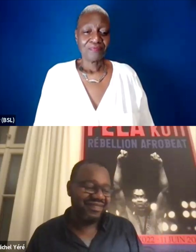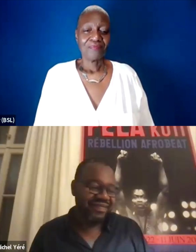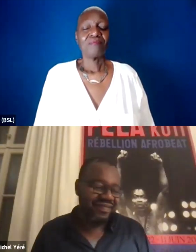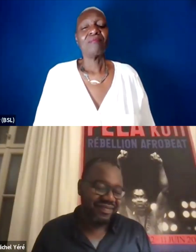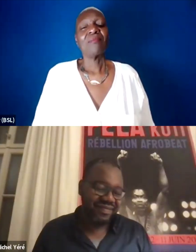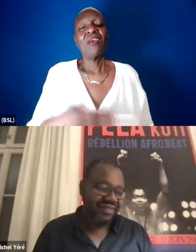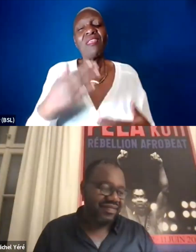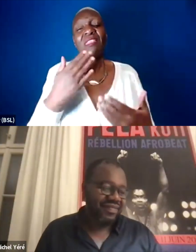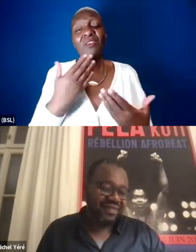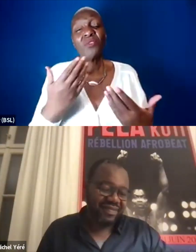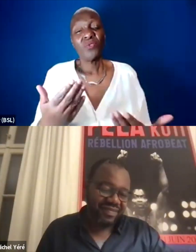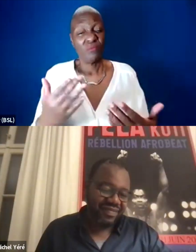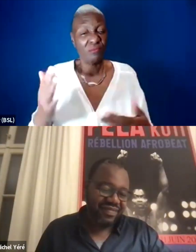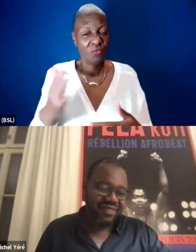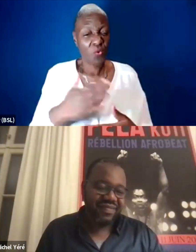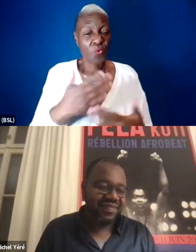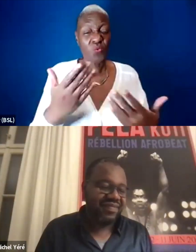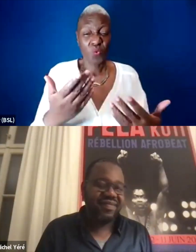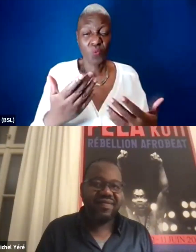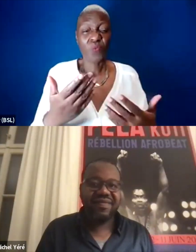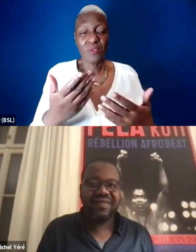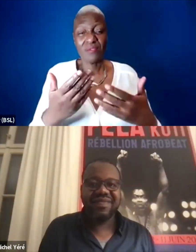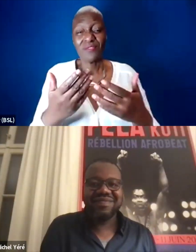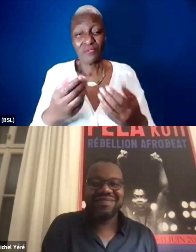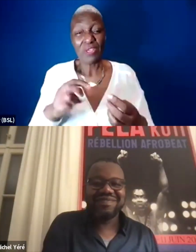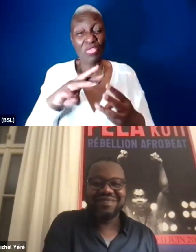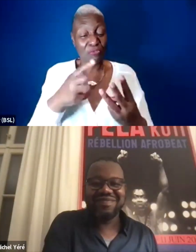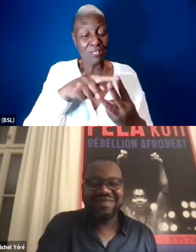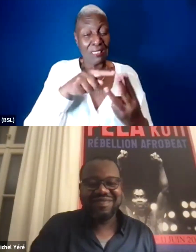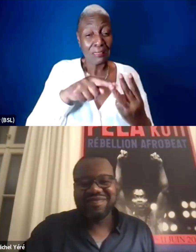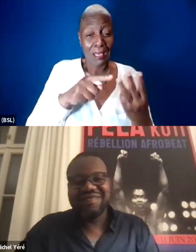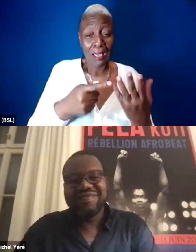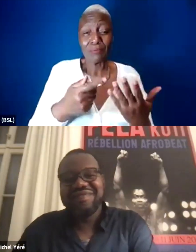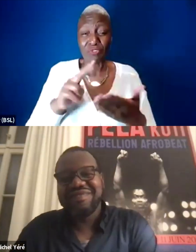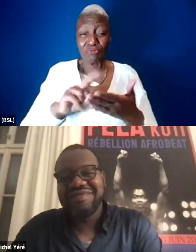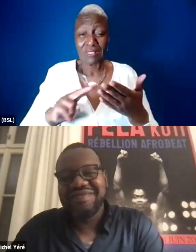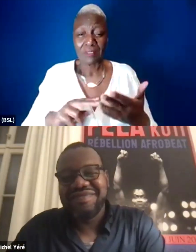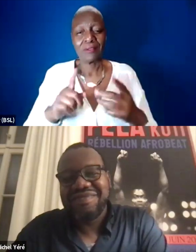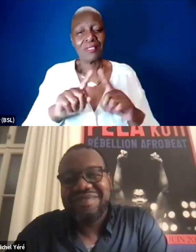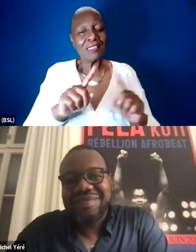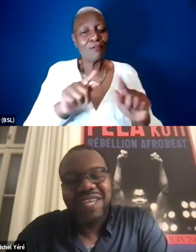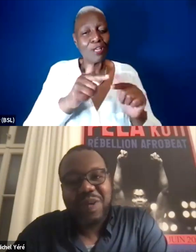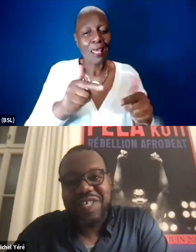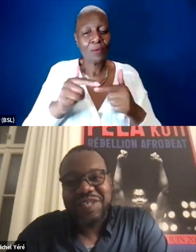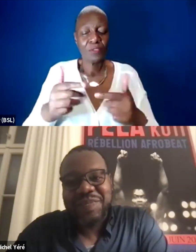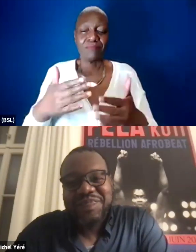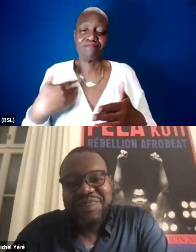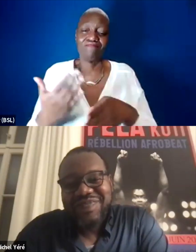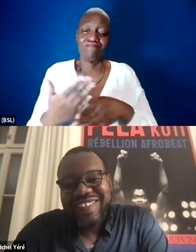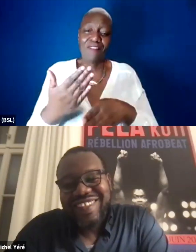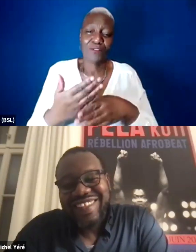Thank you. Thank you very much for also reading the same poem 3 times in different languages. We very much appreciate the effort.